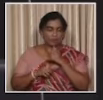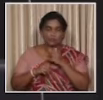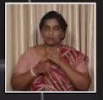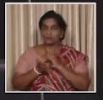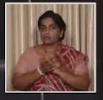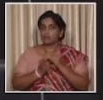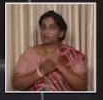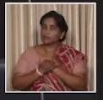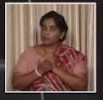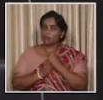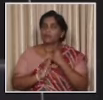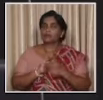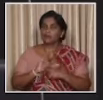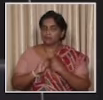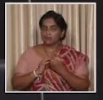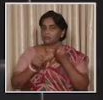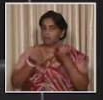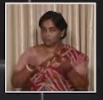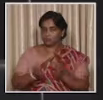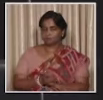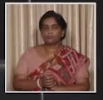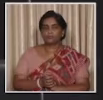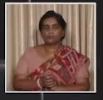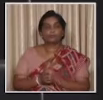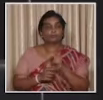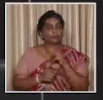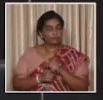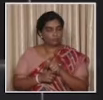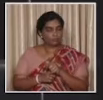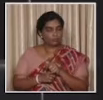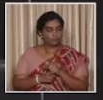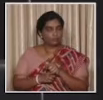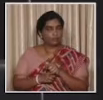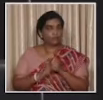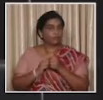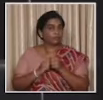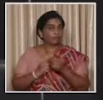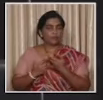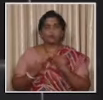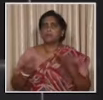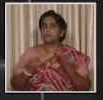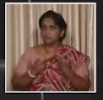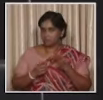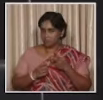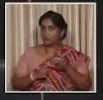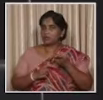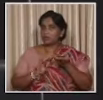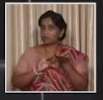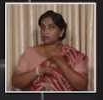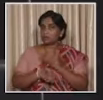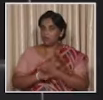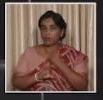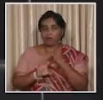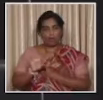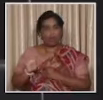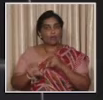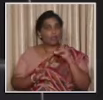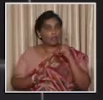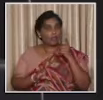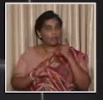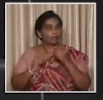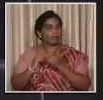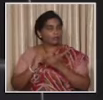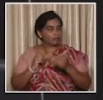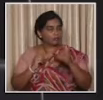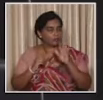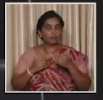was it's a very impossible thing. Now for the past 70 years, we have been